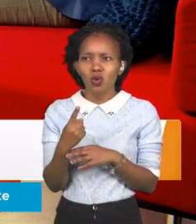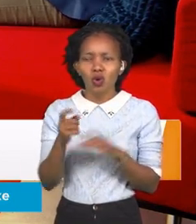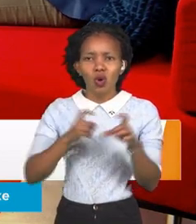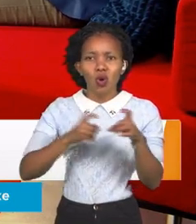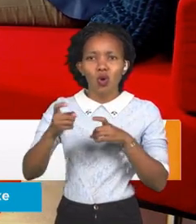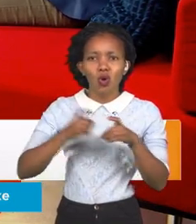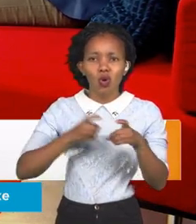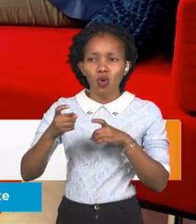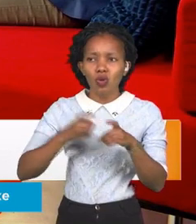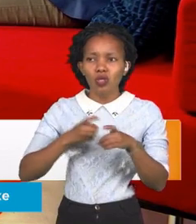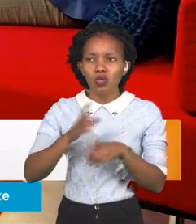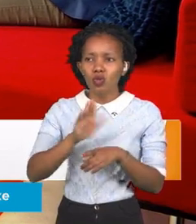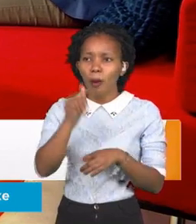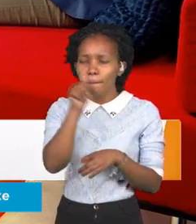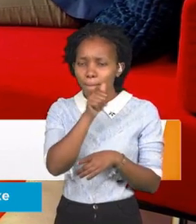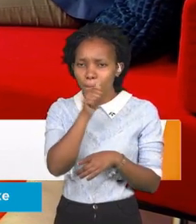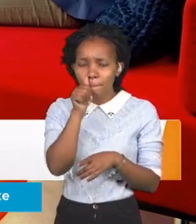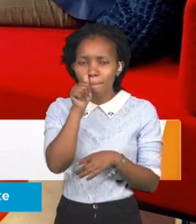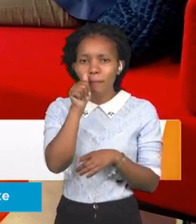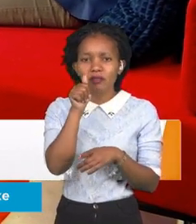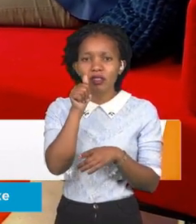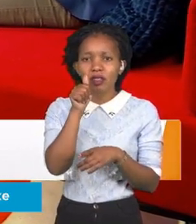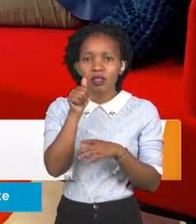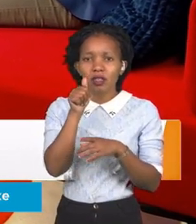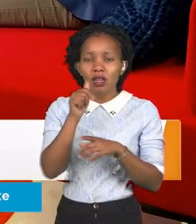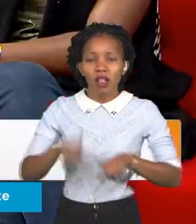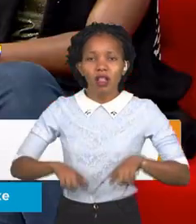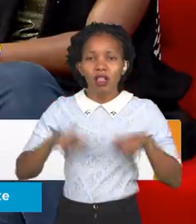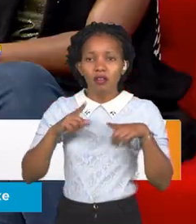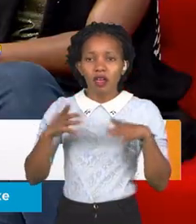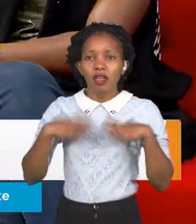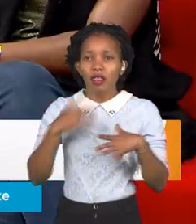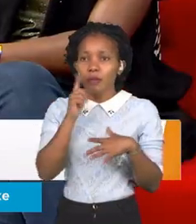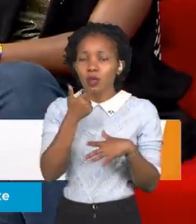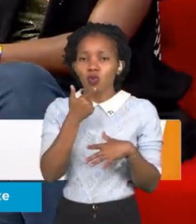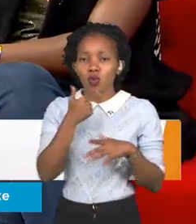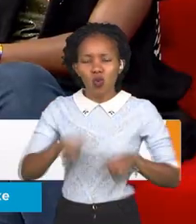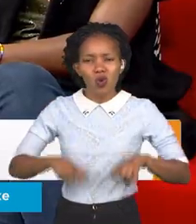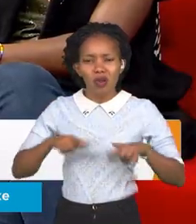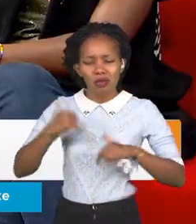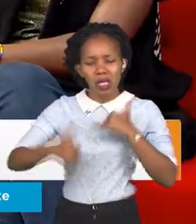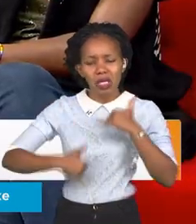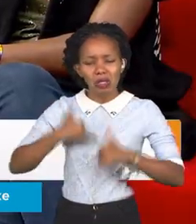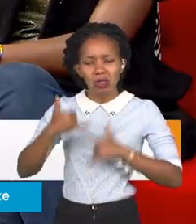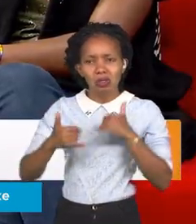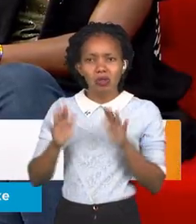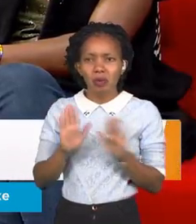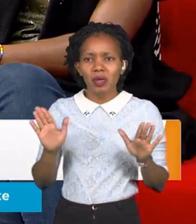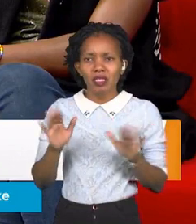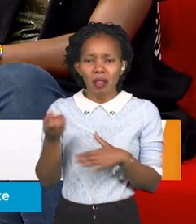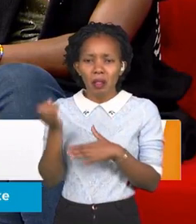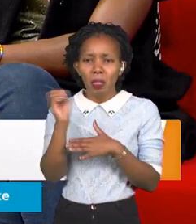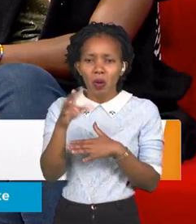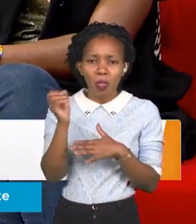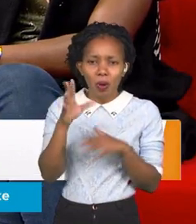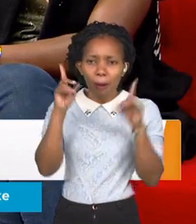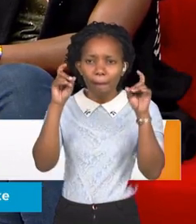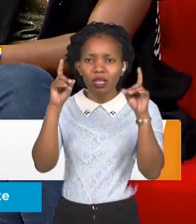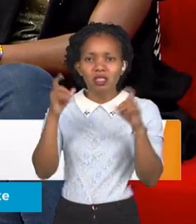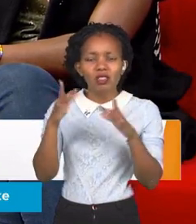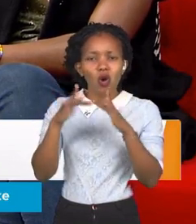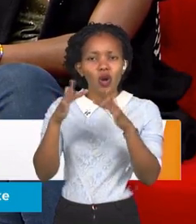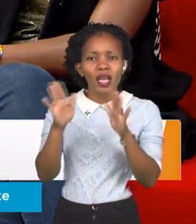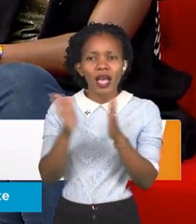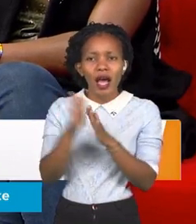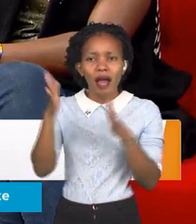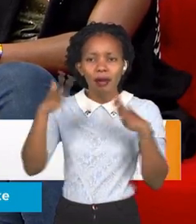controlling your private content. Yes. Yeah. Sure. These are people who are living a fantasy. Mm-hmm. They post pictures and people know